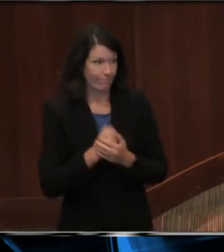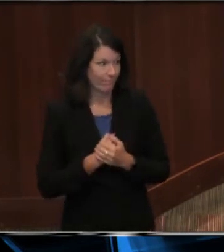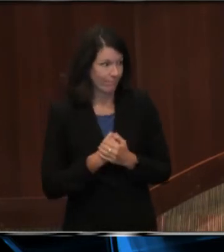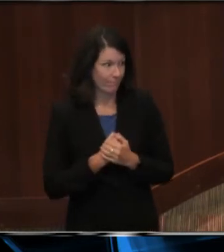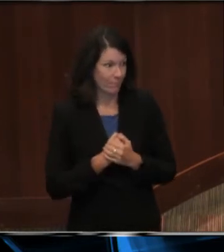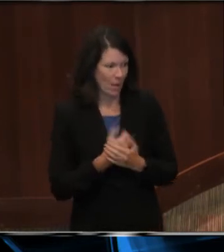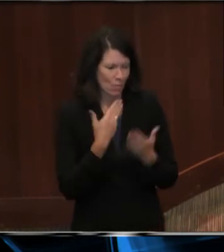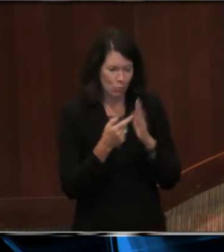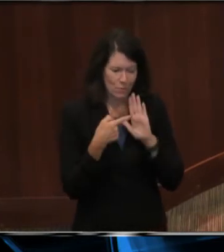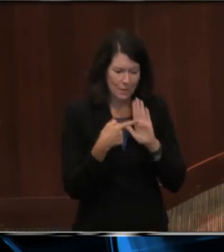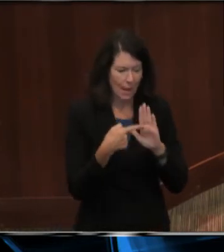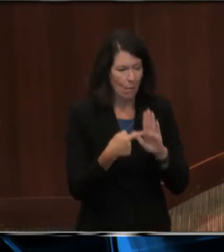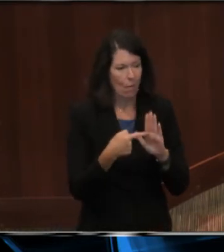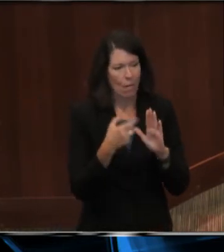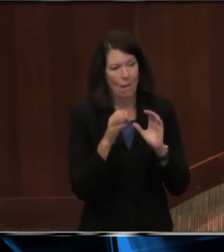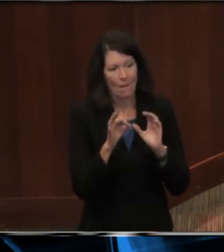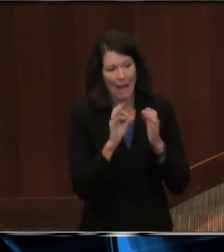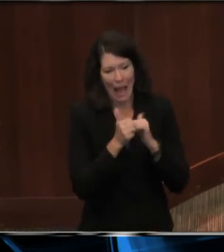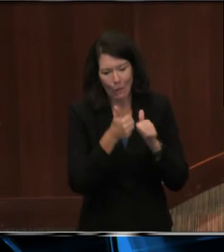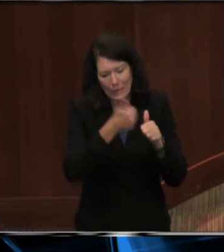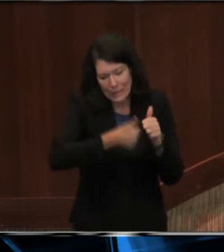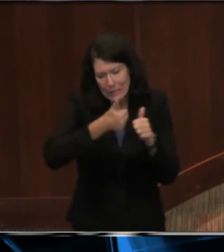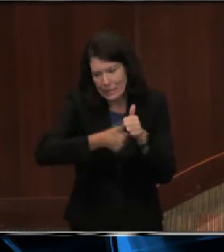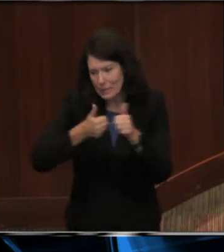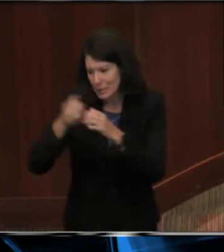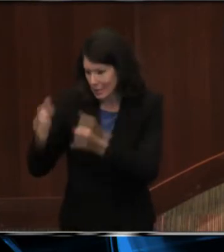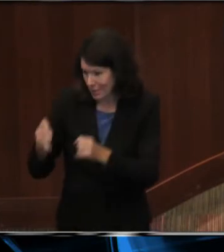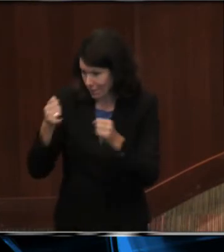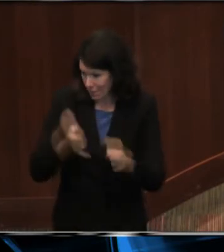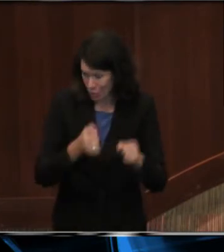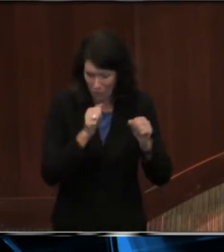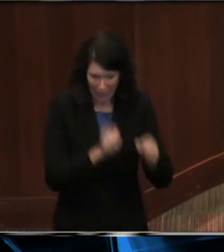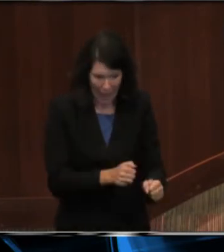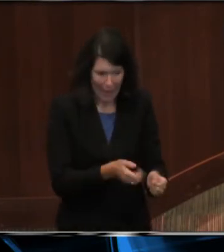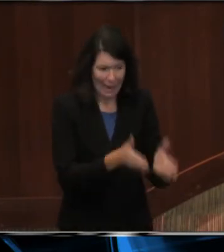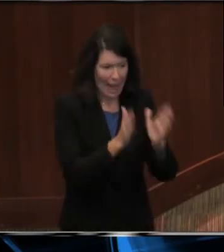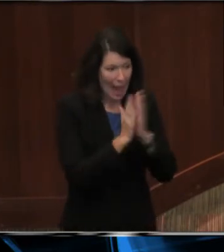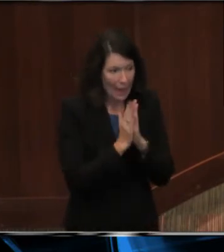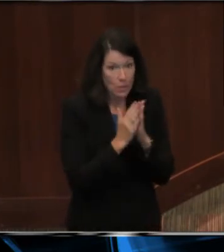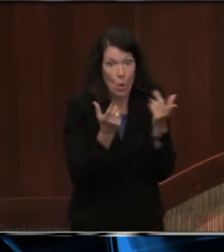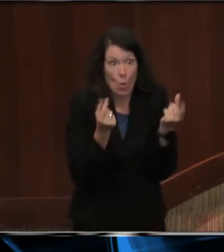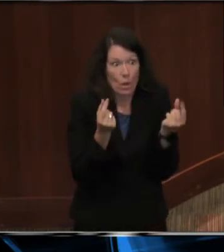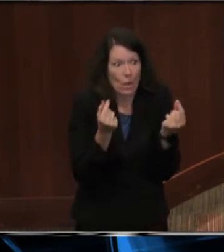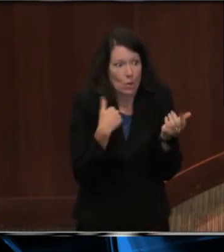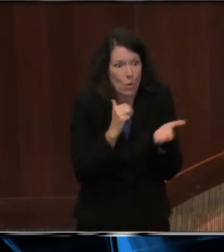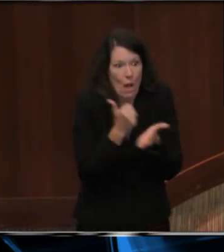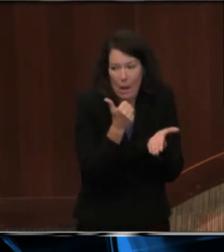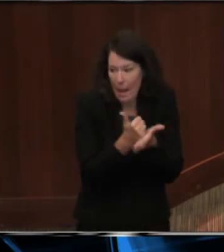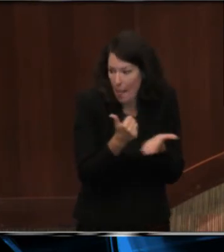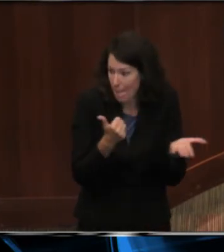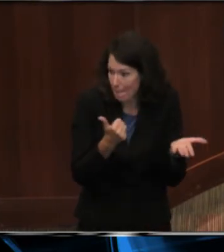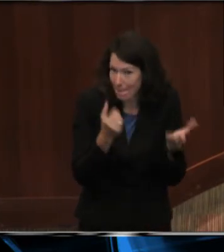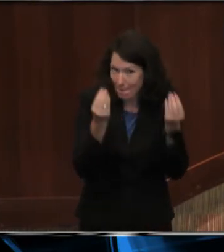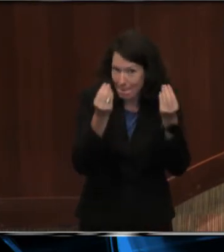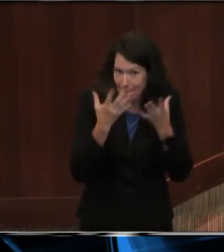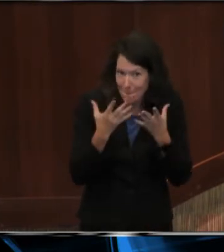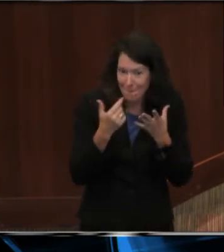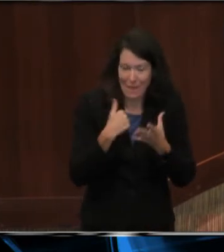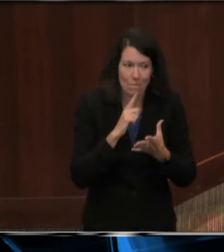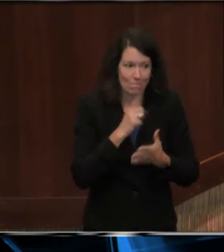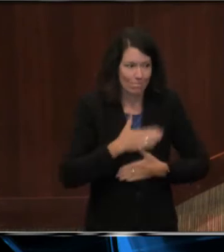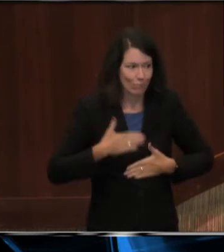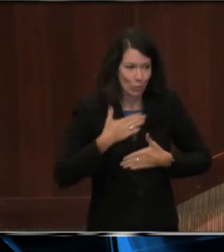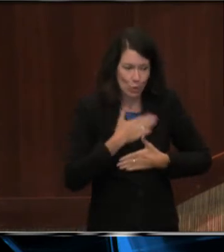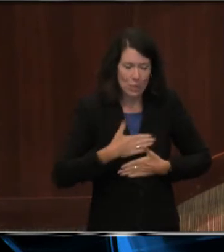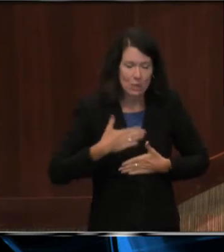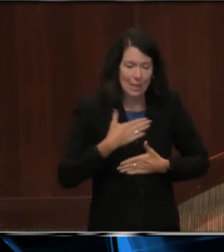an example of how each person can ask what it is they can do. And I just appreciate from